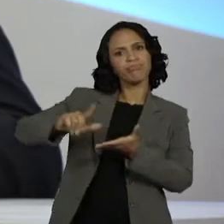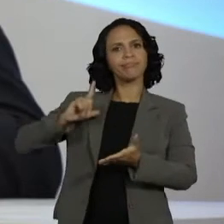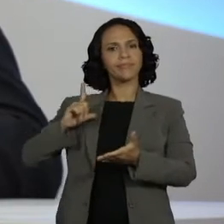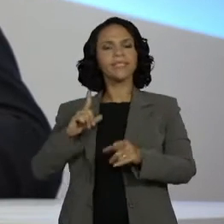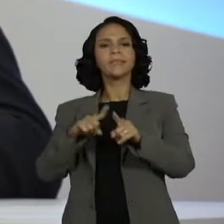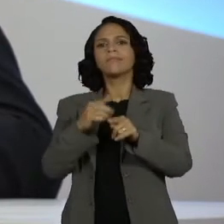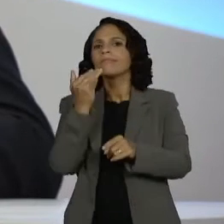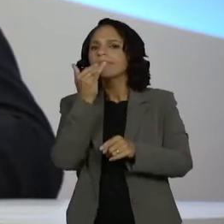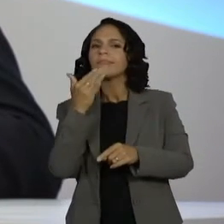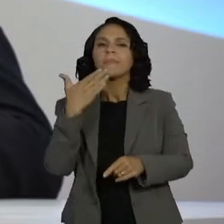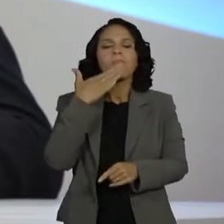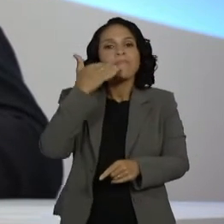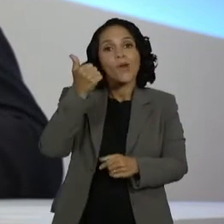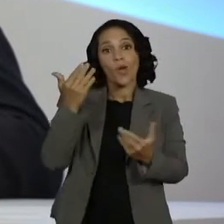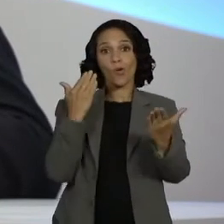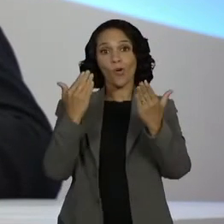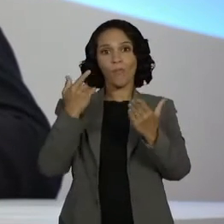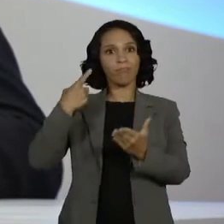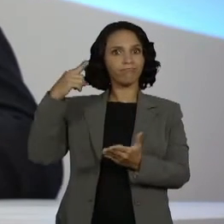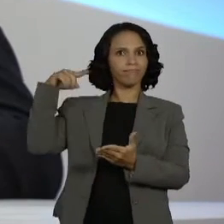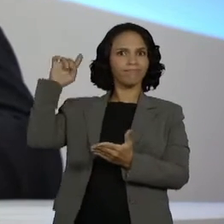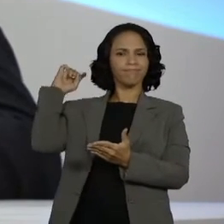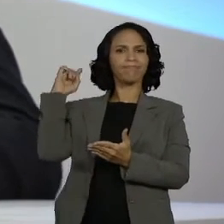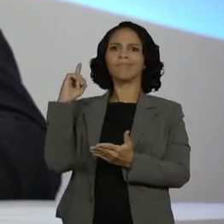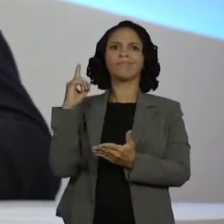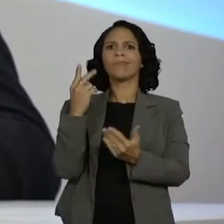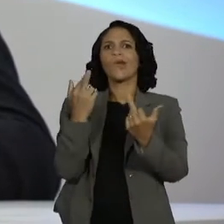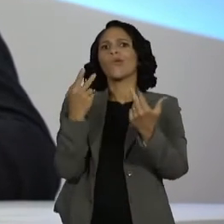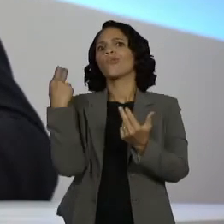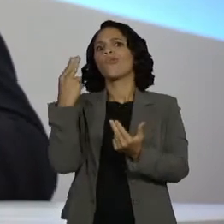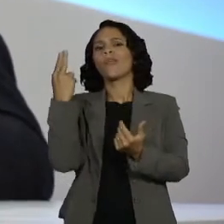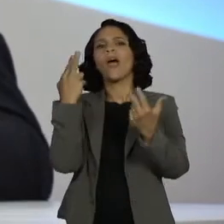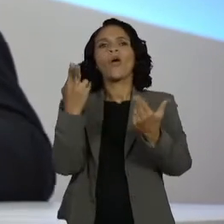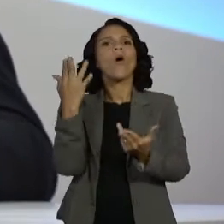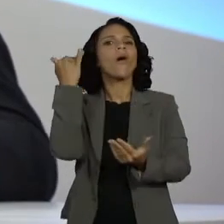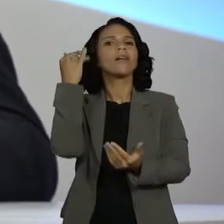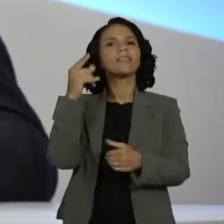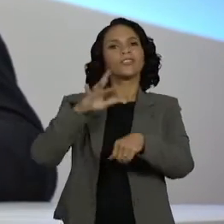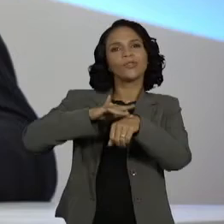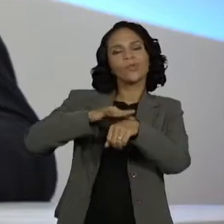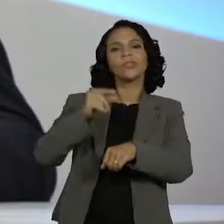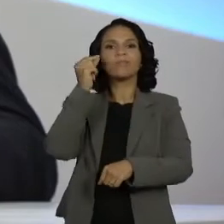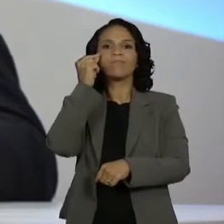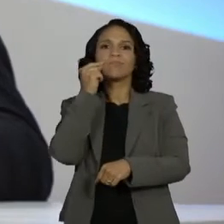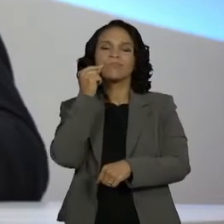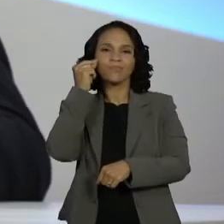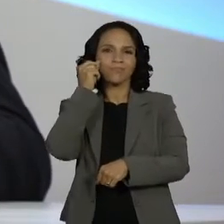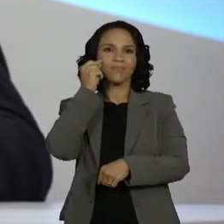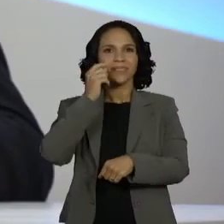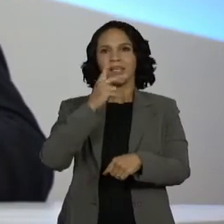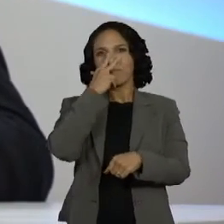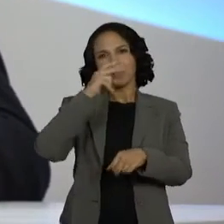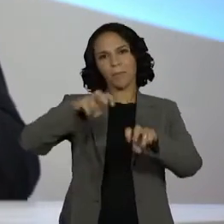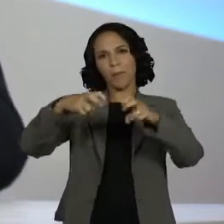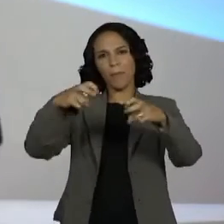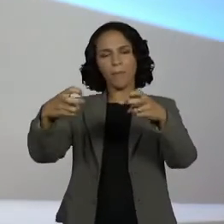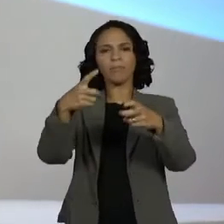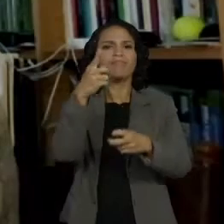com alimentação melhor, nenhum vírus seria capaz de matar como a peste negra matava. Eu queria saber o que você acha